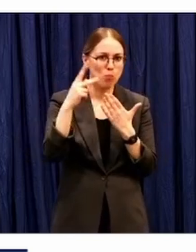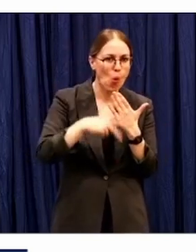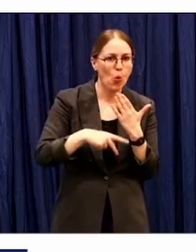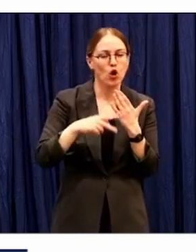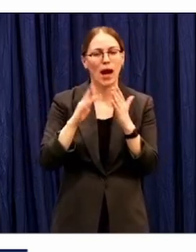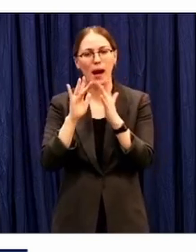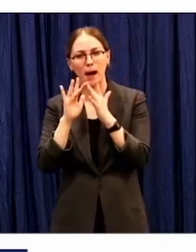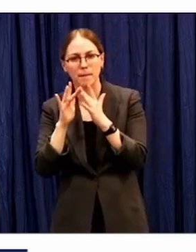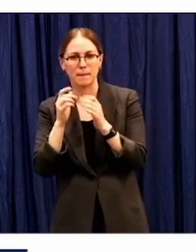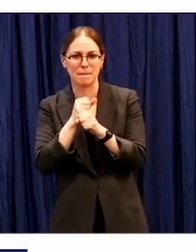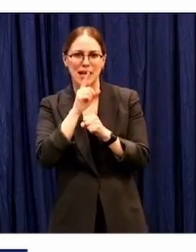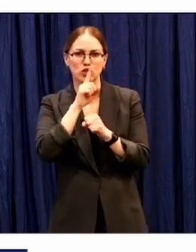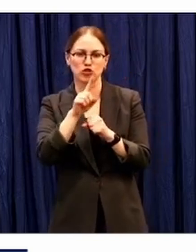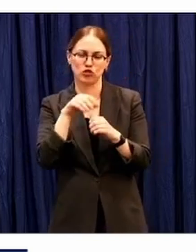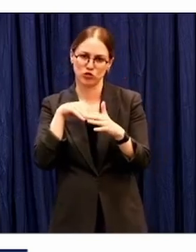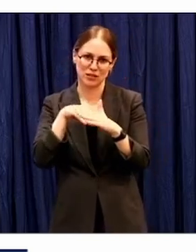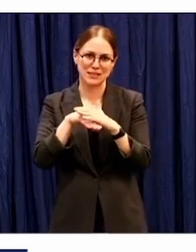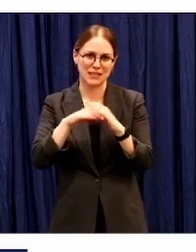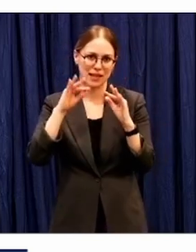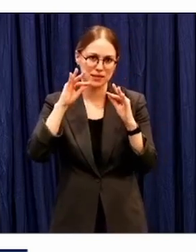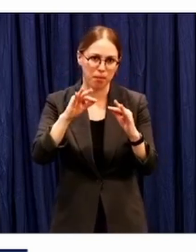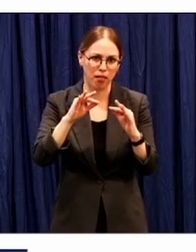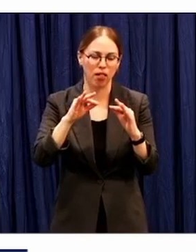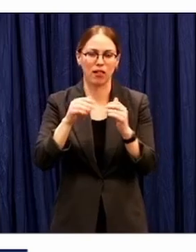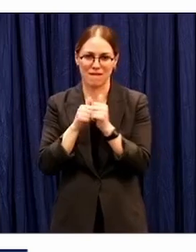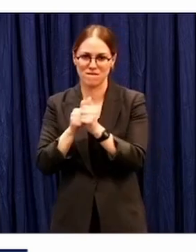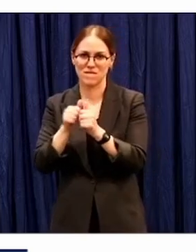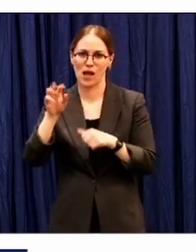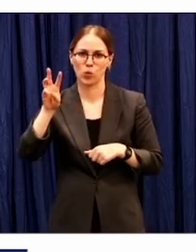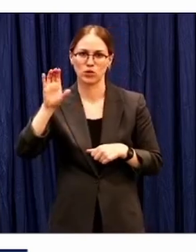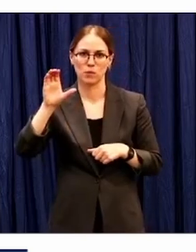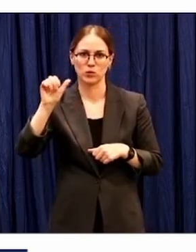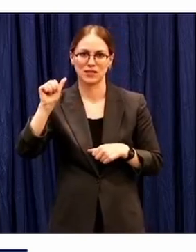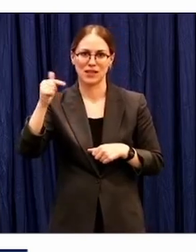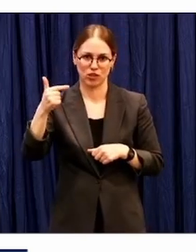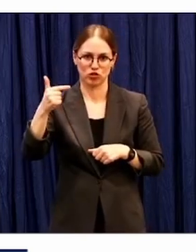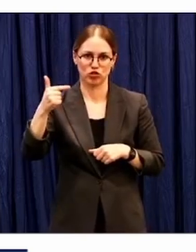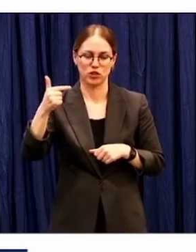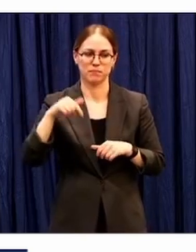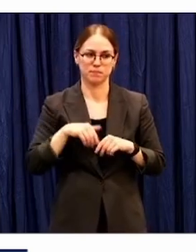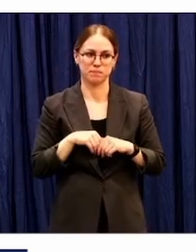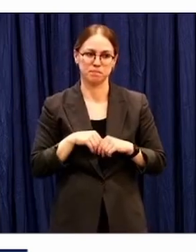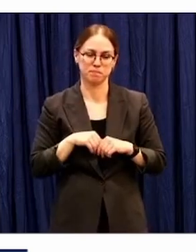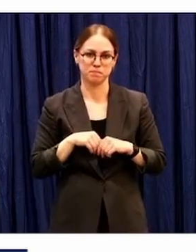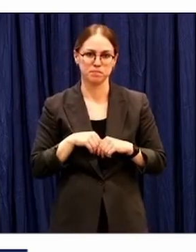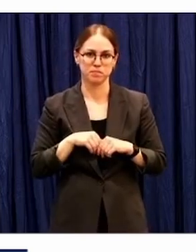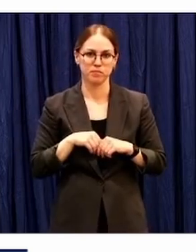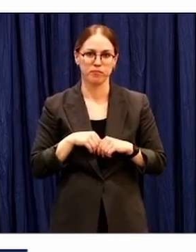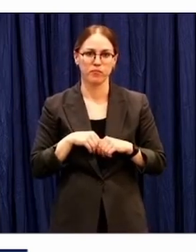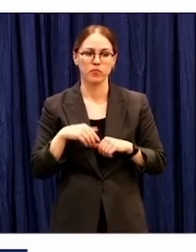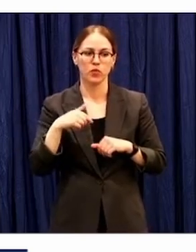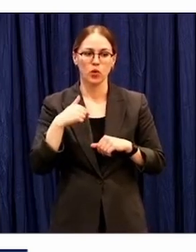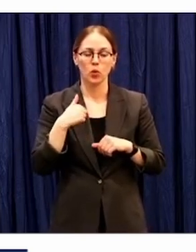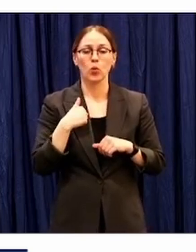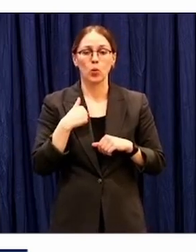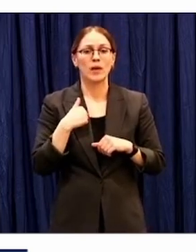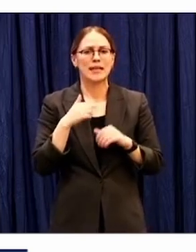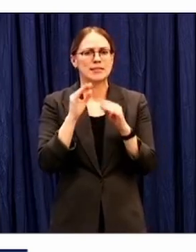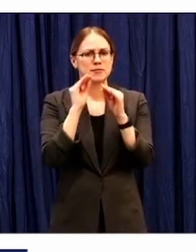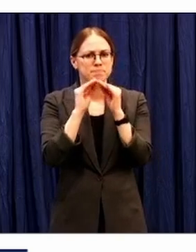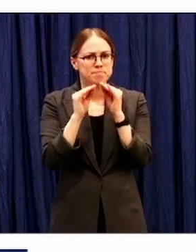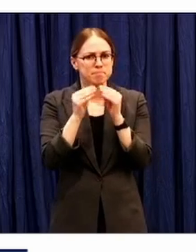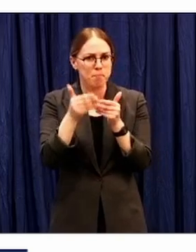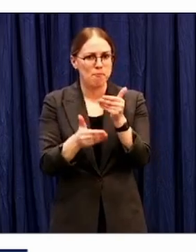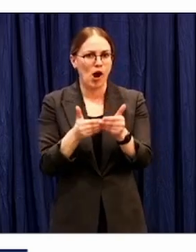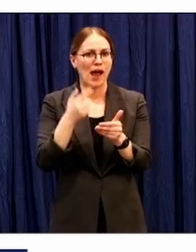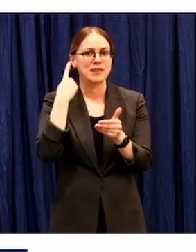gaps and test all systems against WCAG 2.1 level AA. We refined our process for